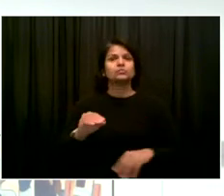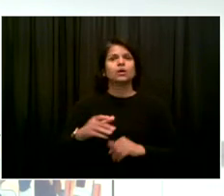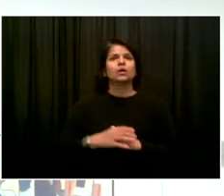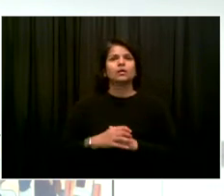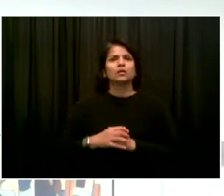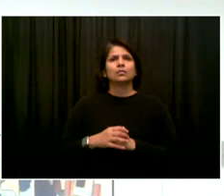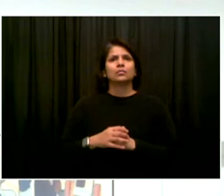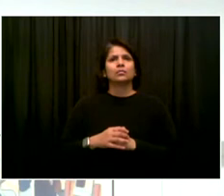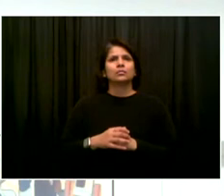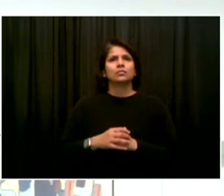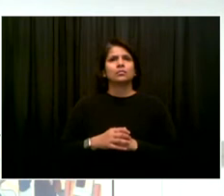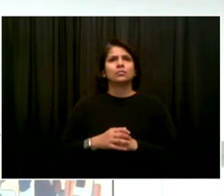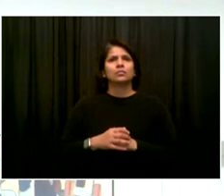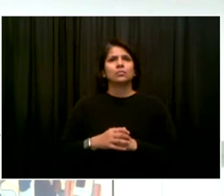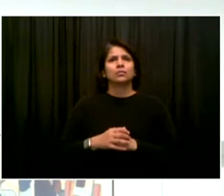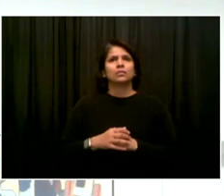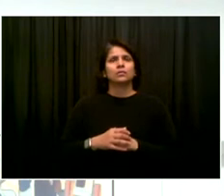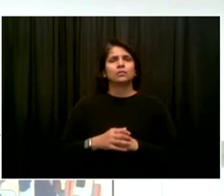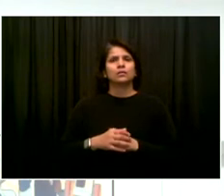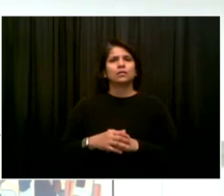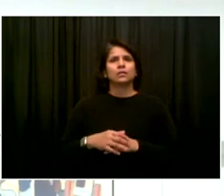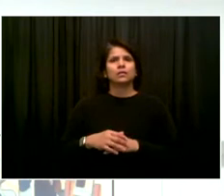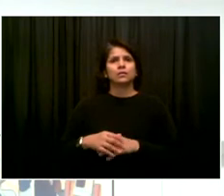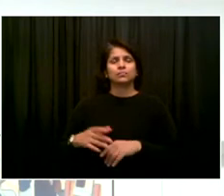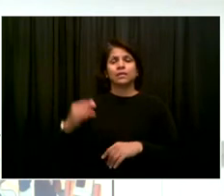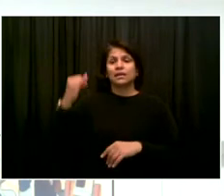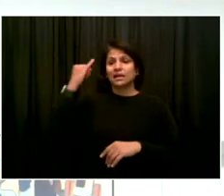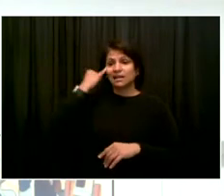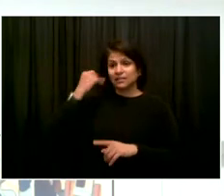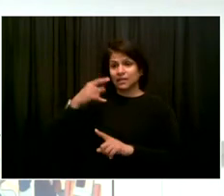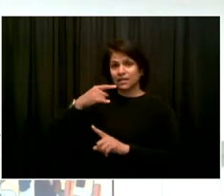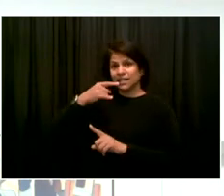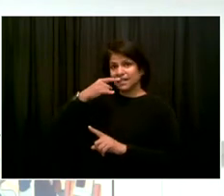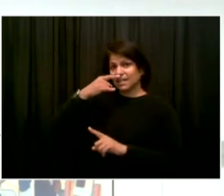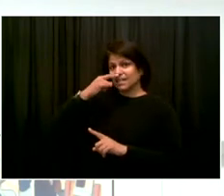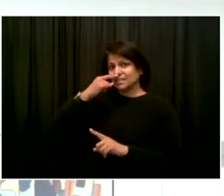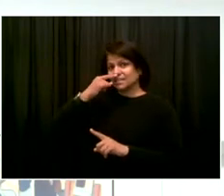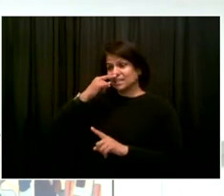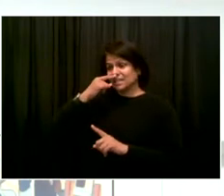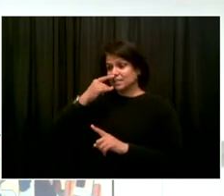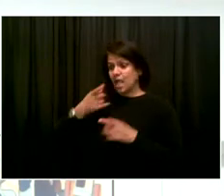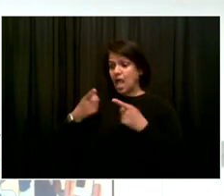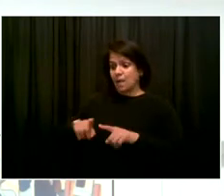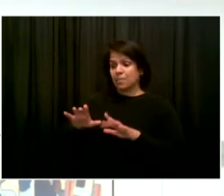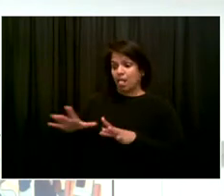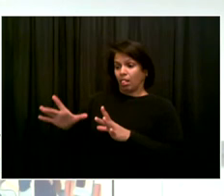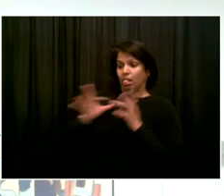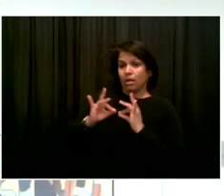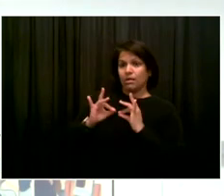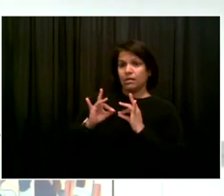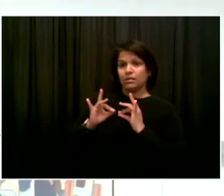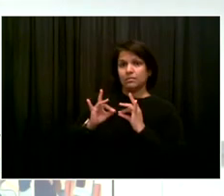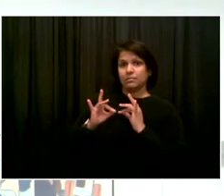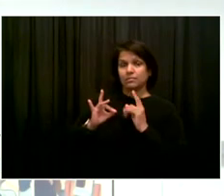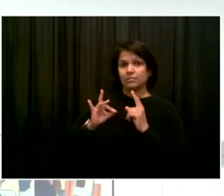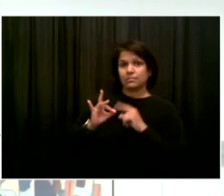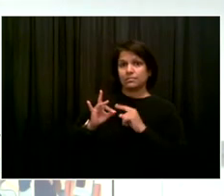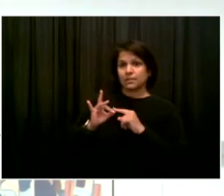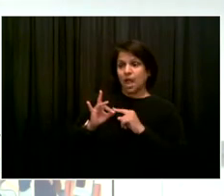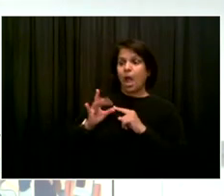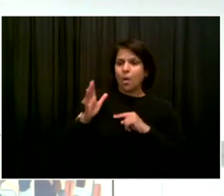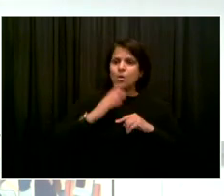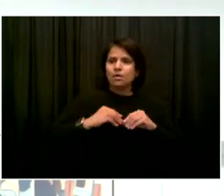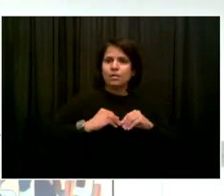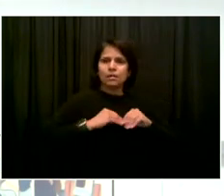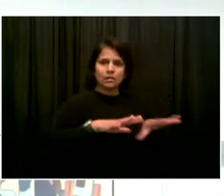staff. For any case identified in a New York City public school between October to December, only